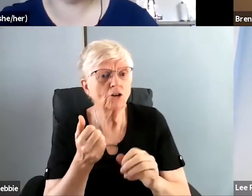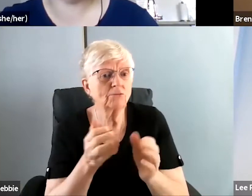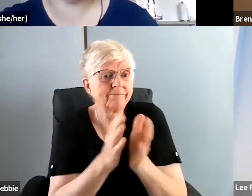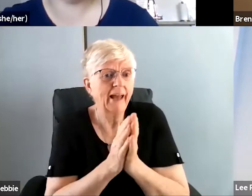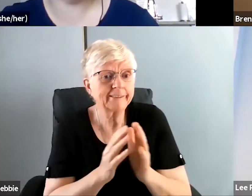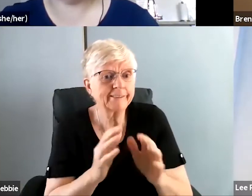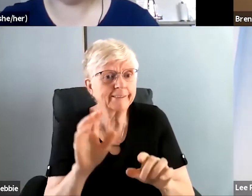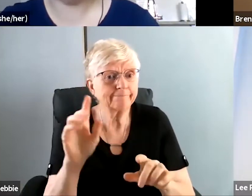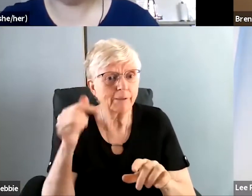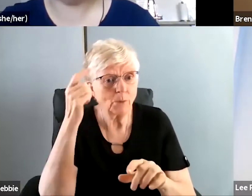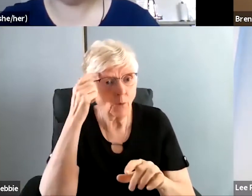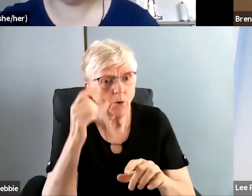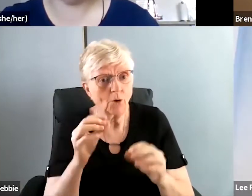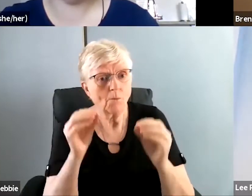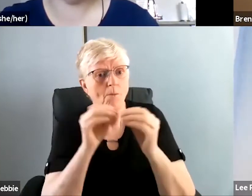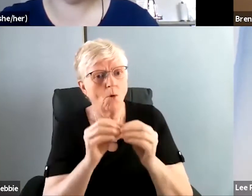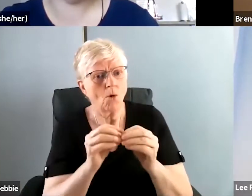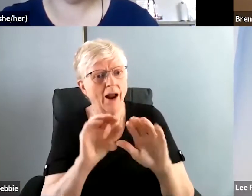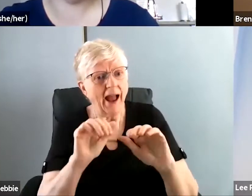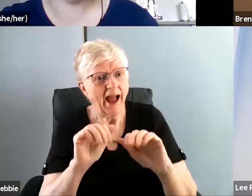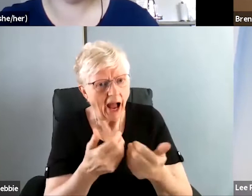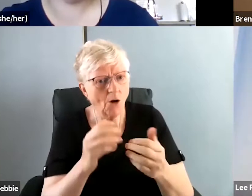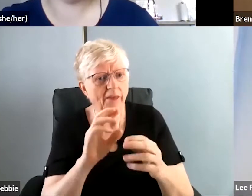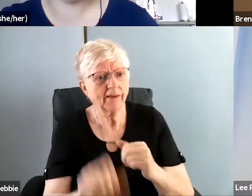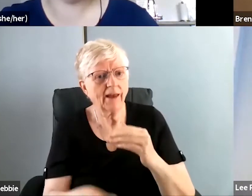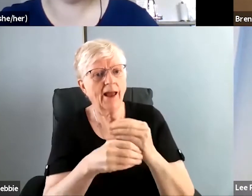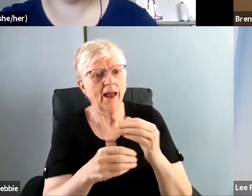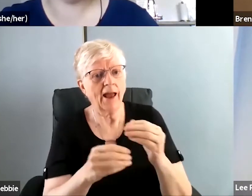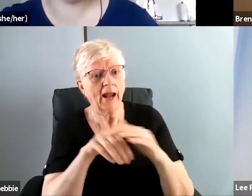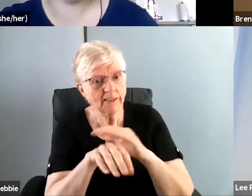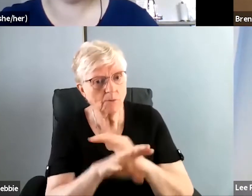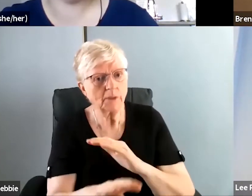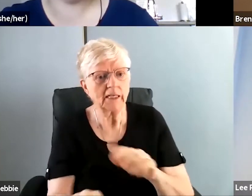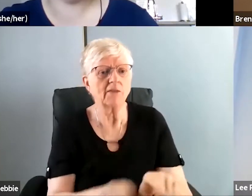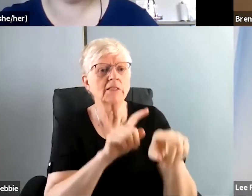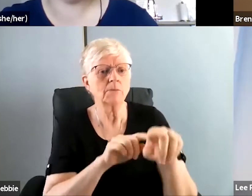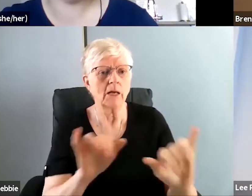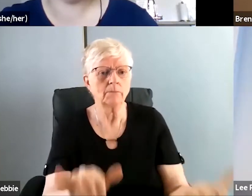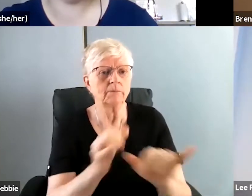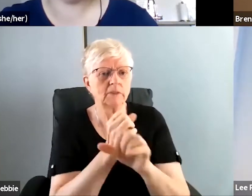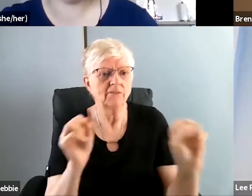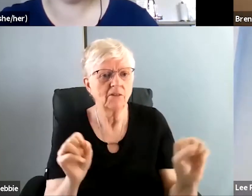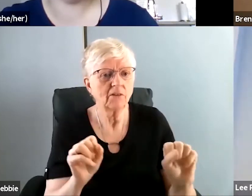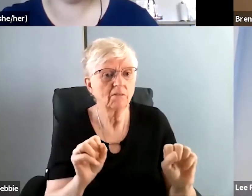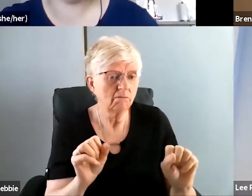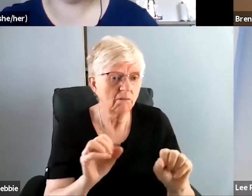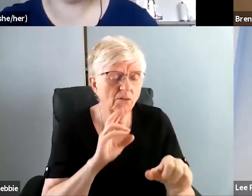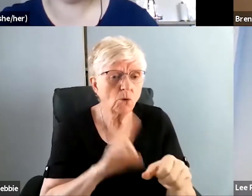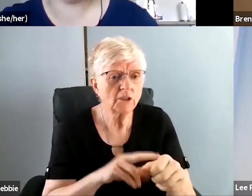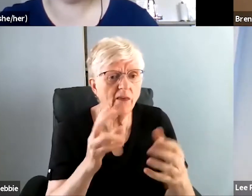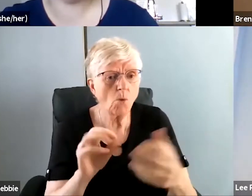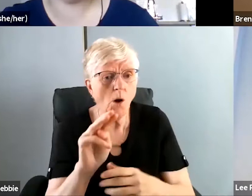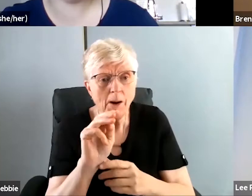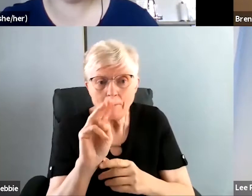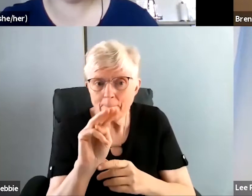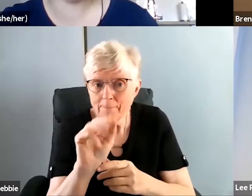measures, improving the quality of having, you know, the masking to keep people safe, but also promote